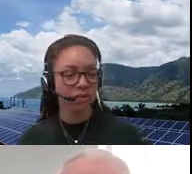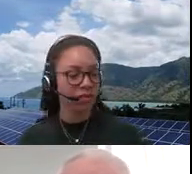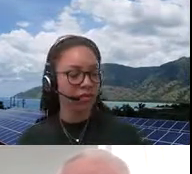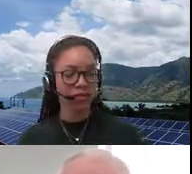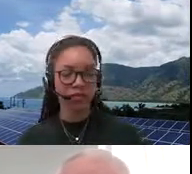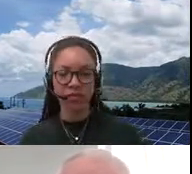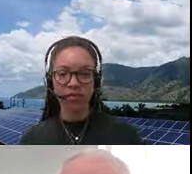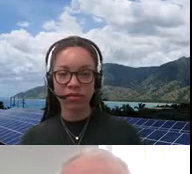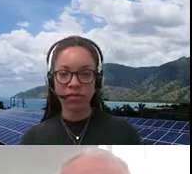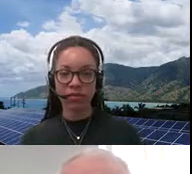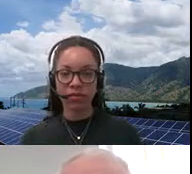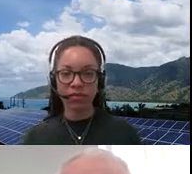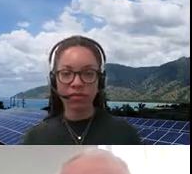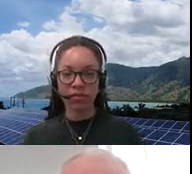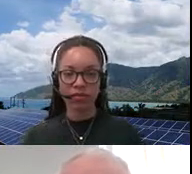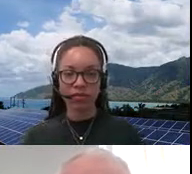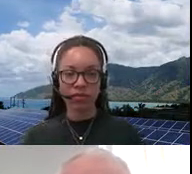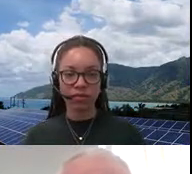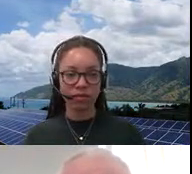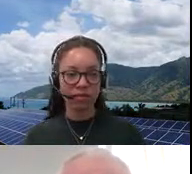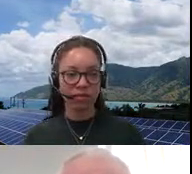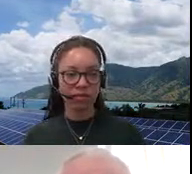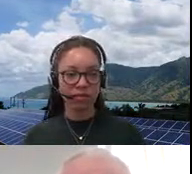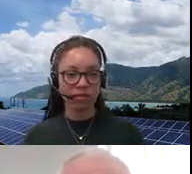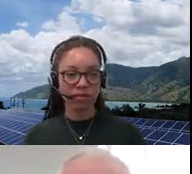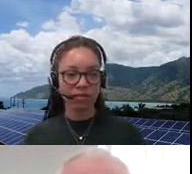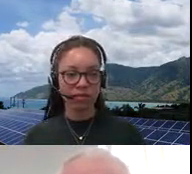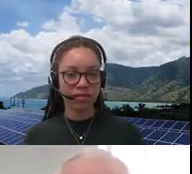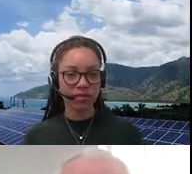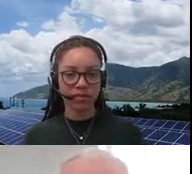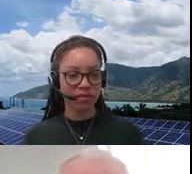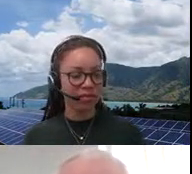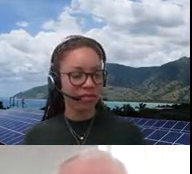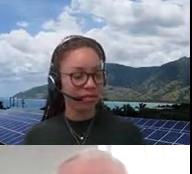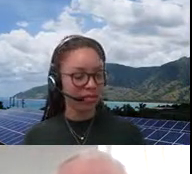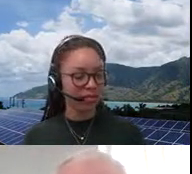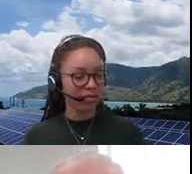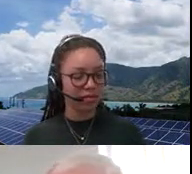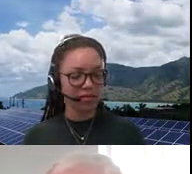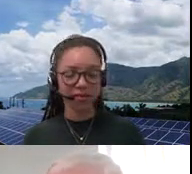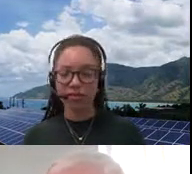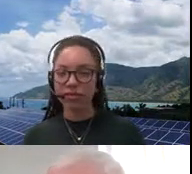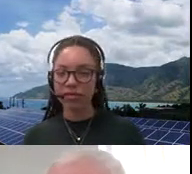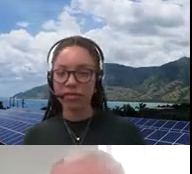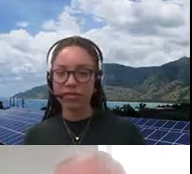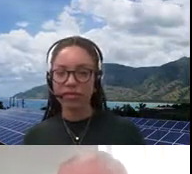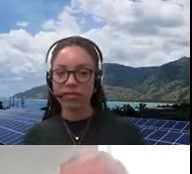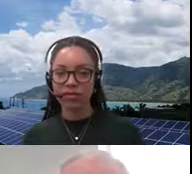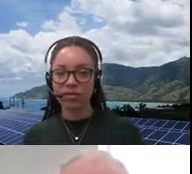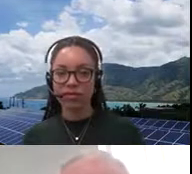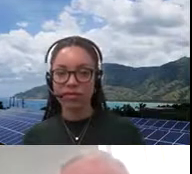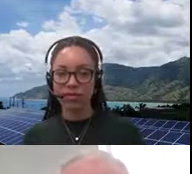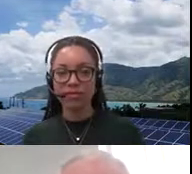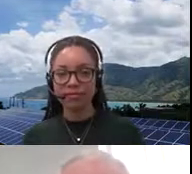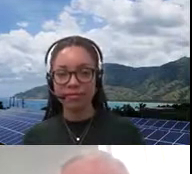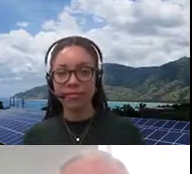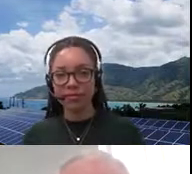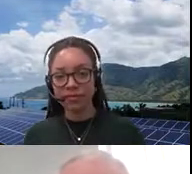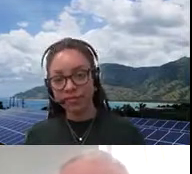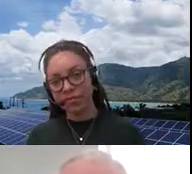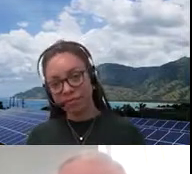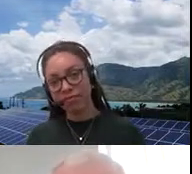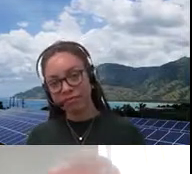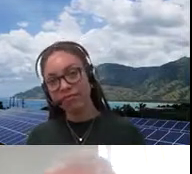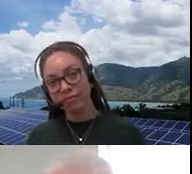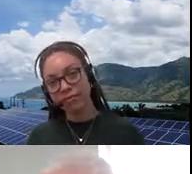like Willandra on 100 farms in Gippsland that are 100 kilowatts each, that's a 10 megawatt solar